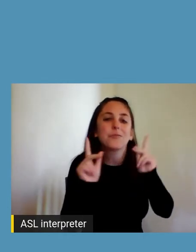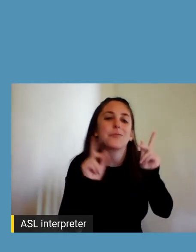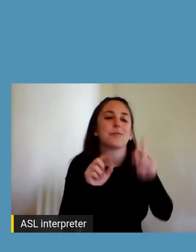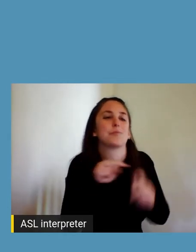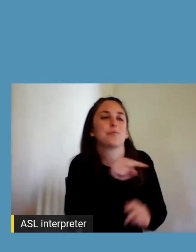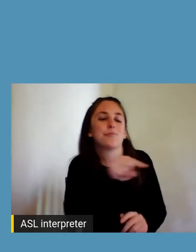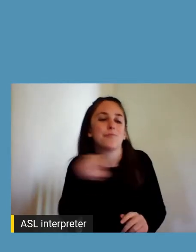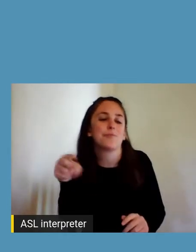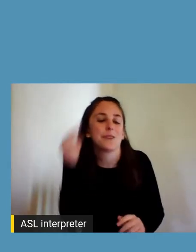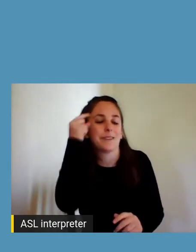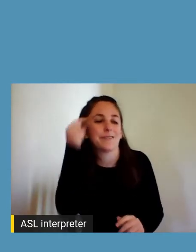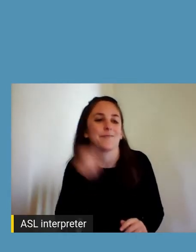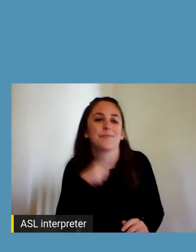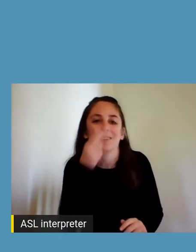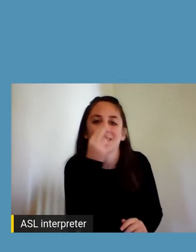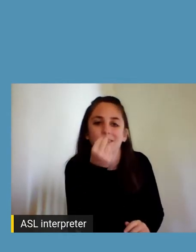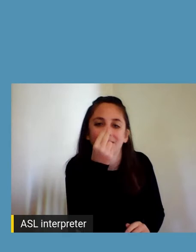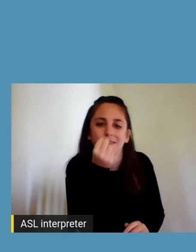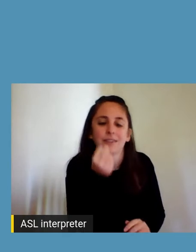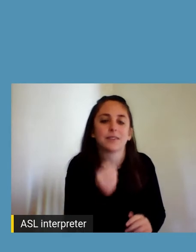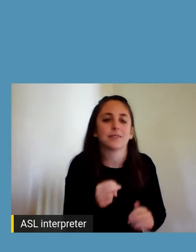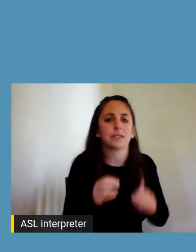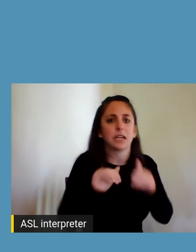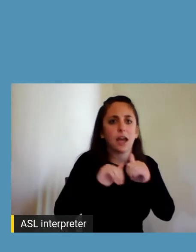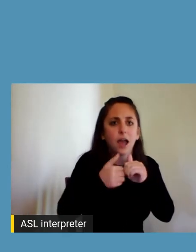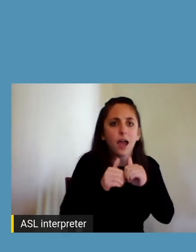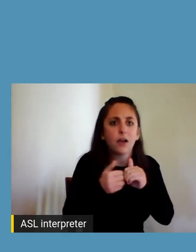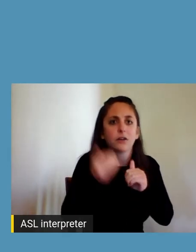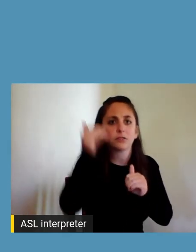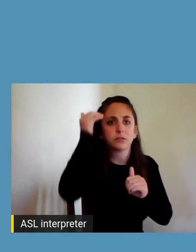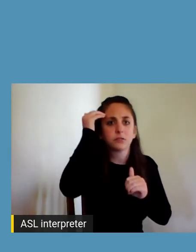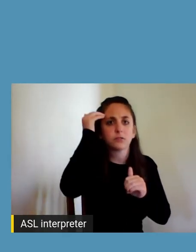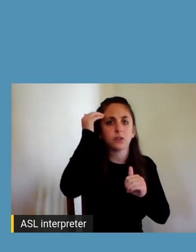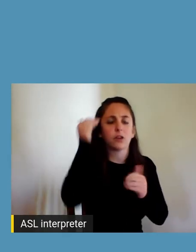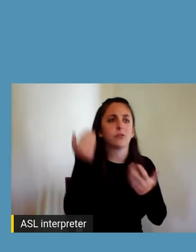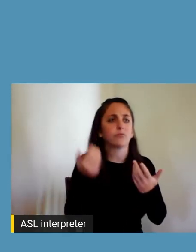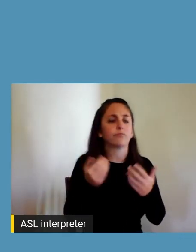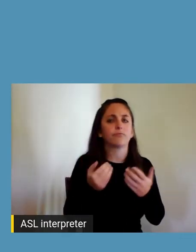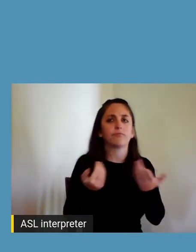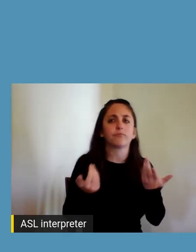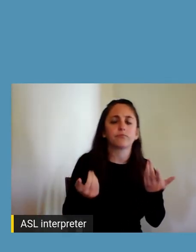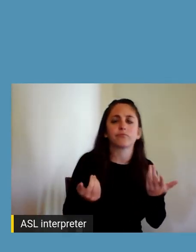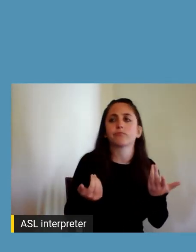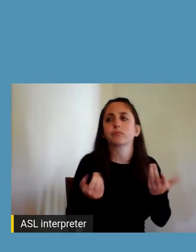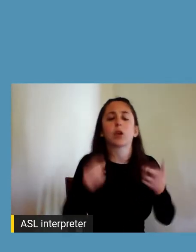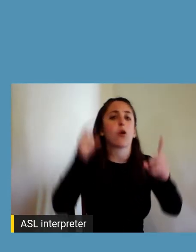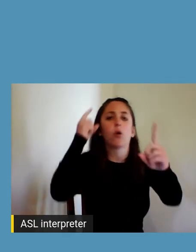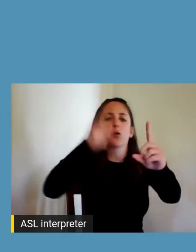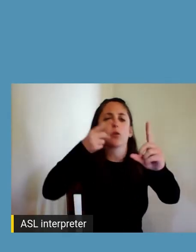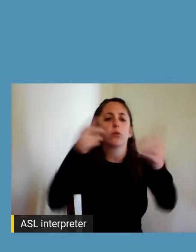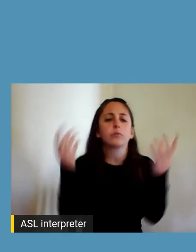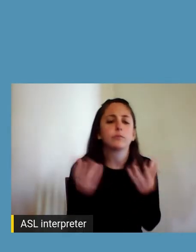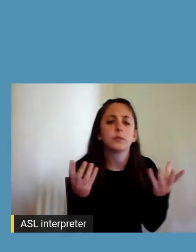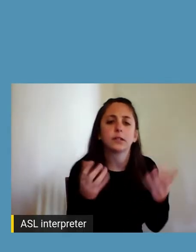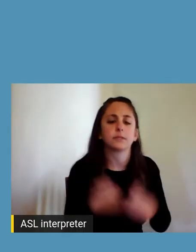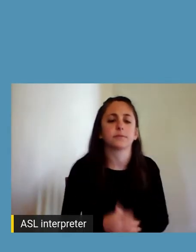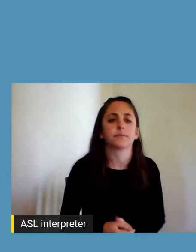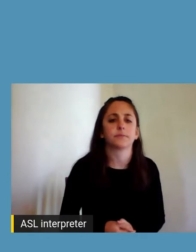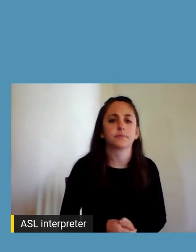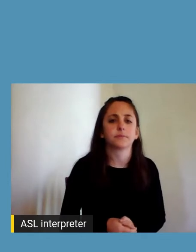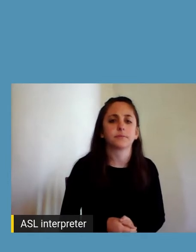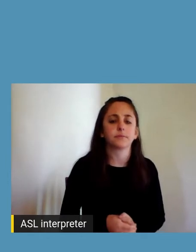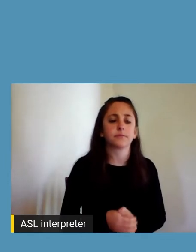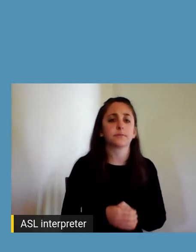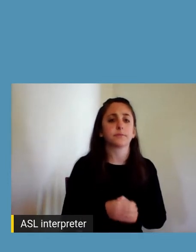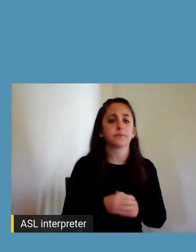So how do you move the needle on social media? How do you know where you want to go and how to get there? For us at MOPA, we